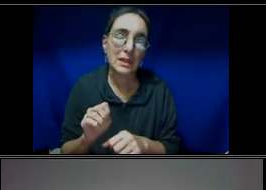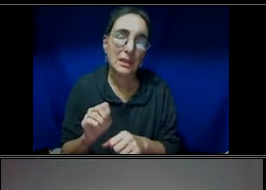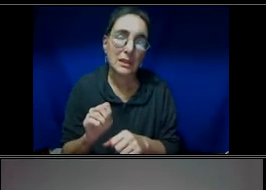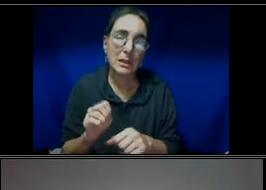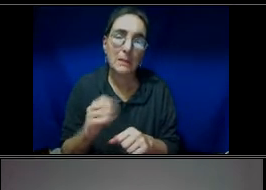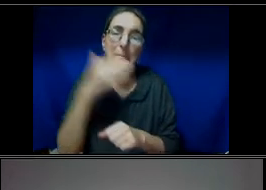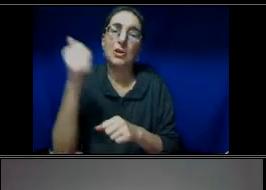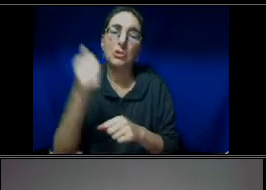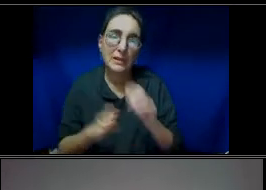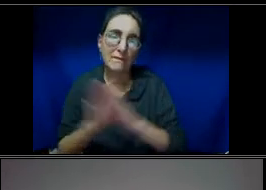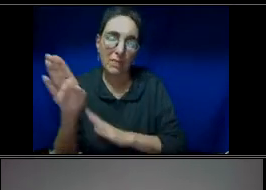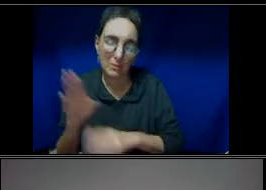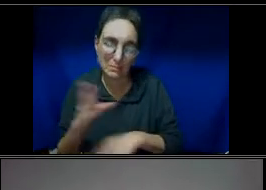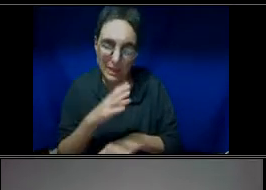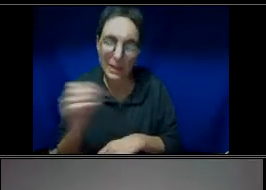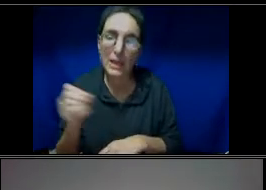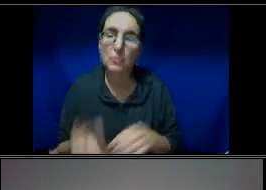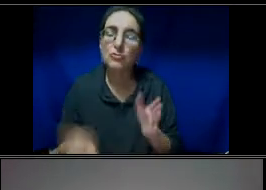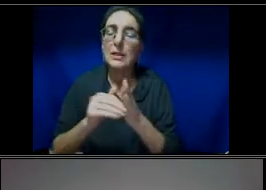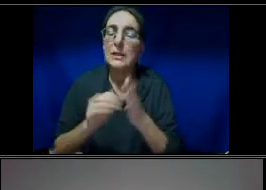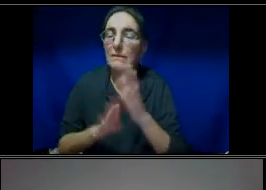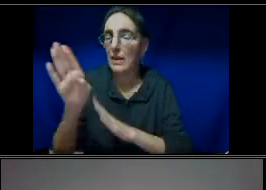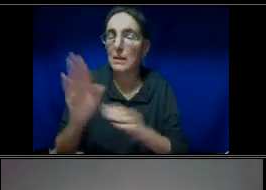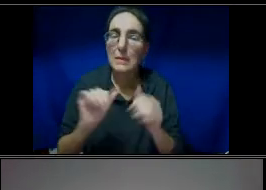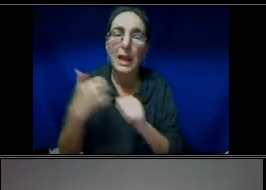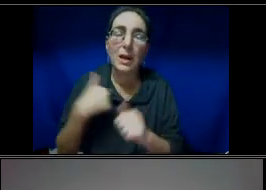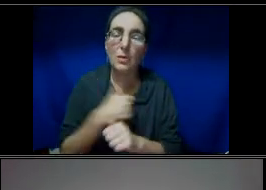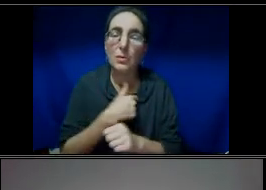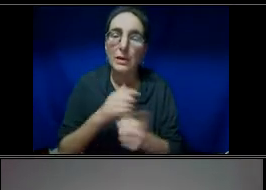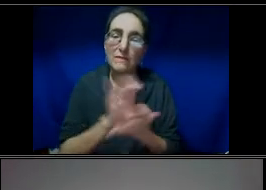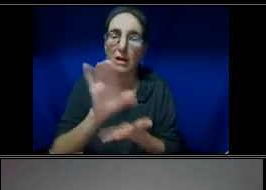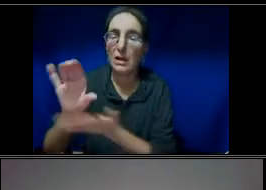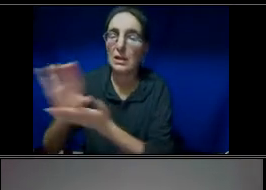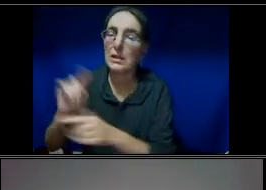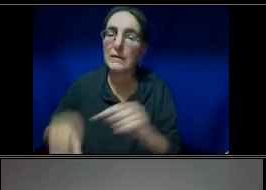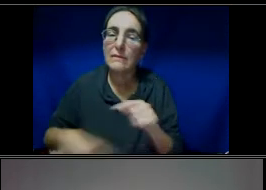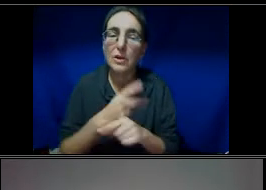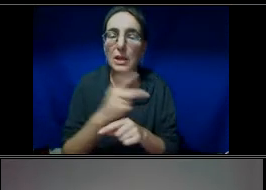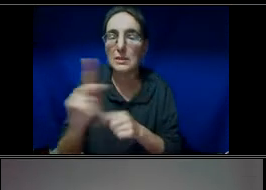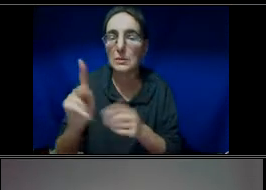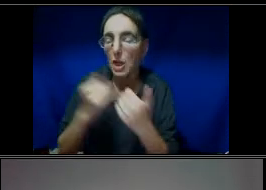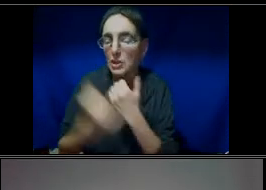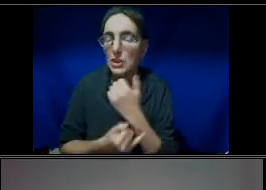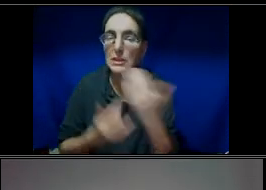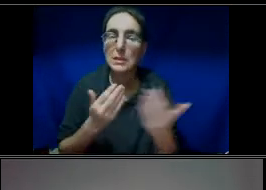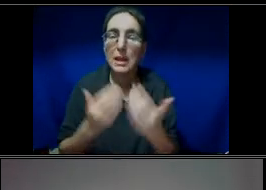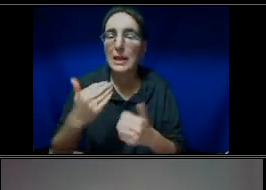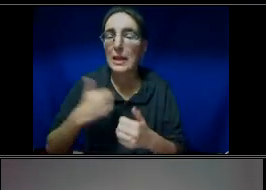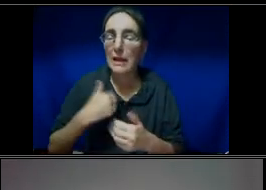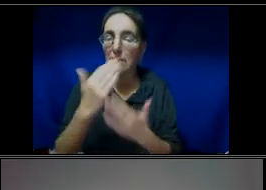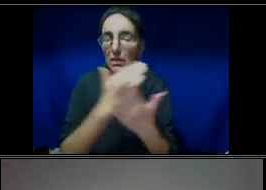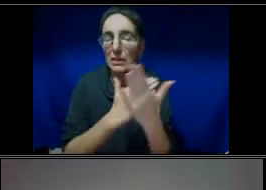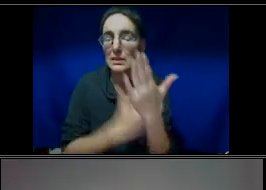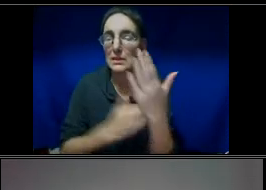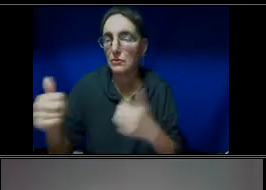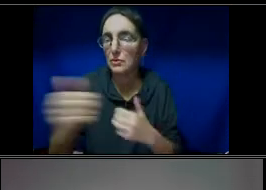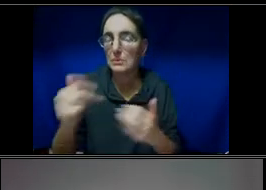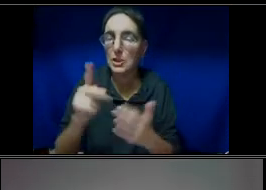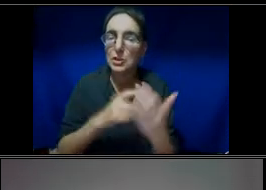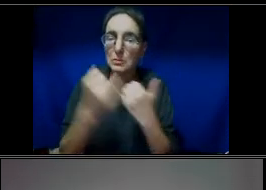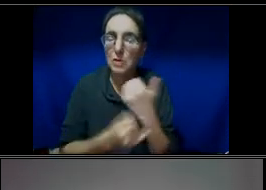better developed, redeveloped, how we fund different types of projects. I have a whole list of transportation projects here and